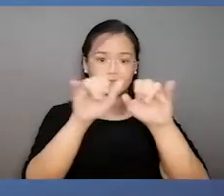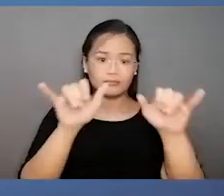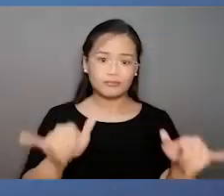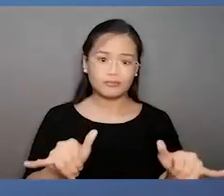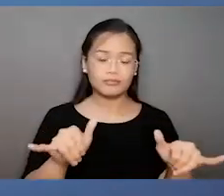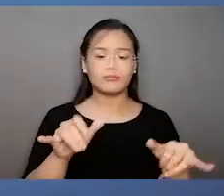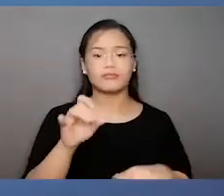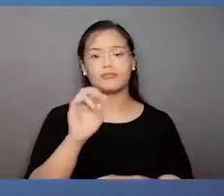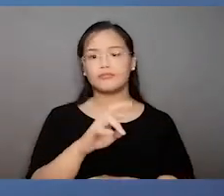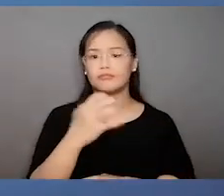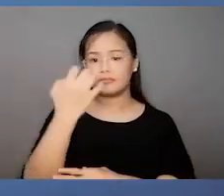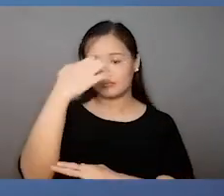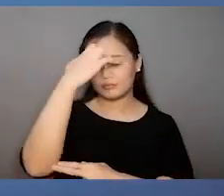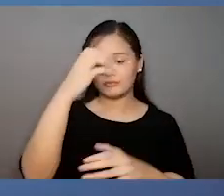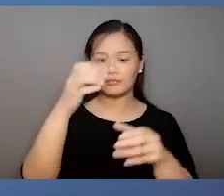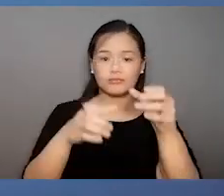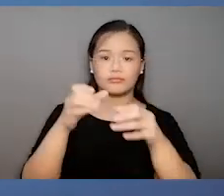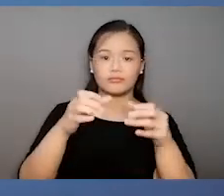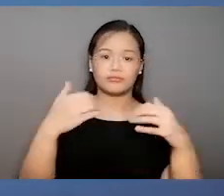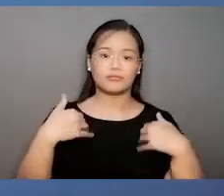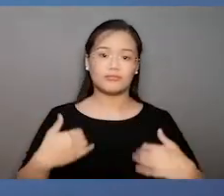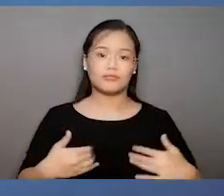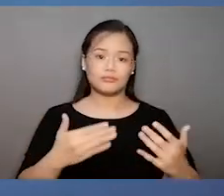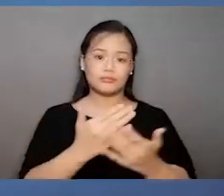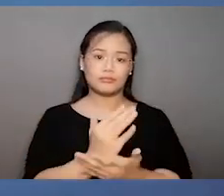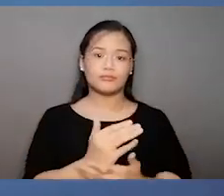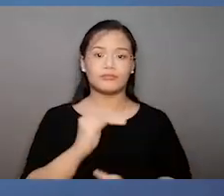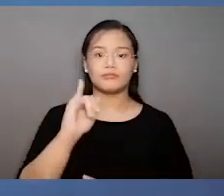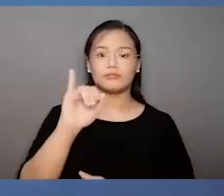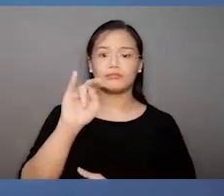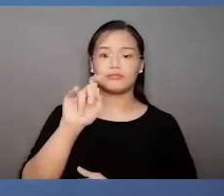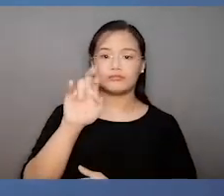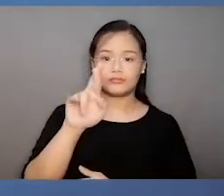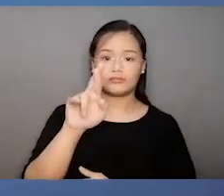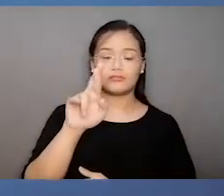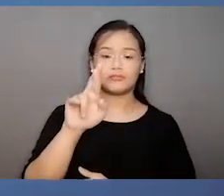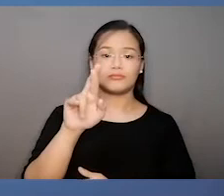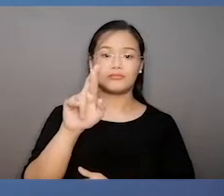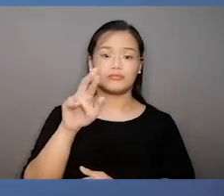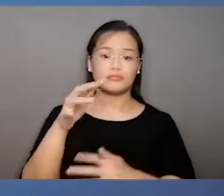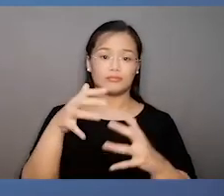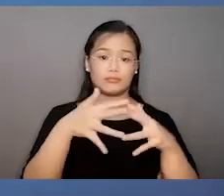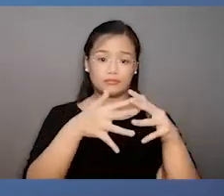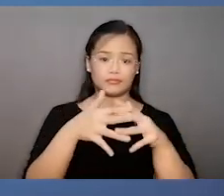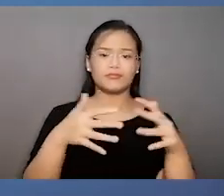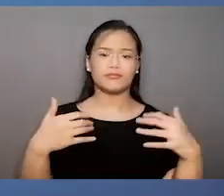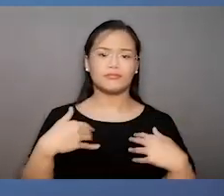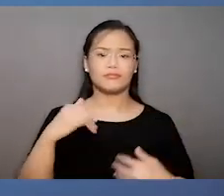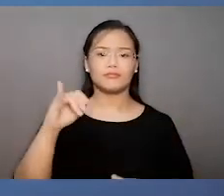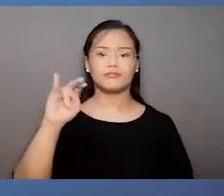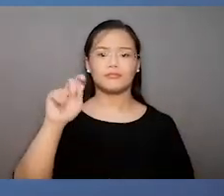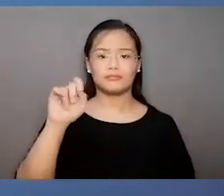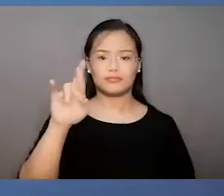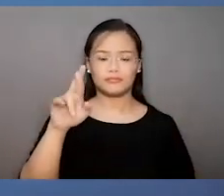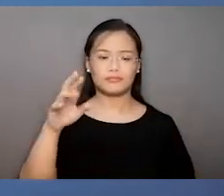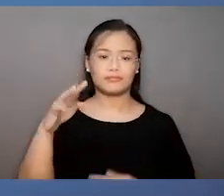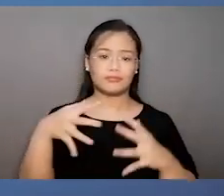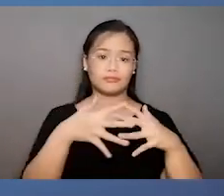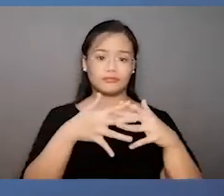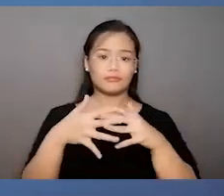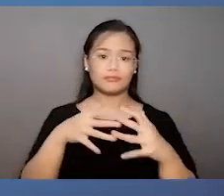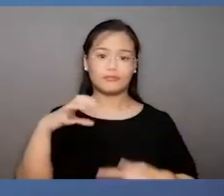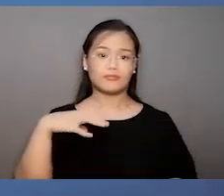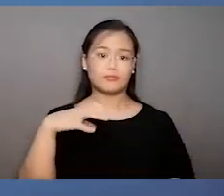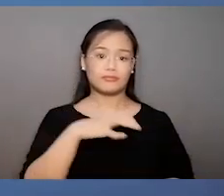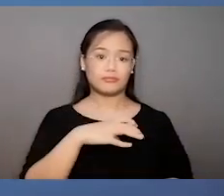Human Rights. In the Inter-Americas, we have the Inter-American Commission and Court of Human Rights.